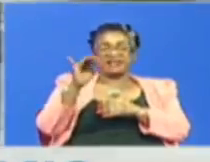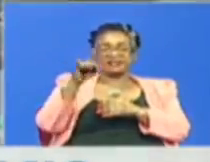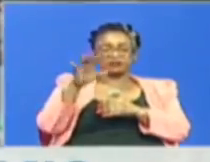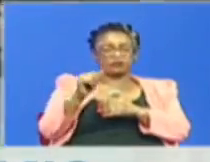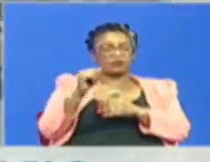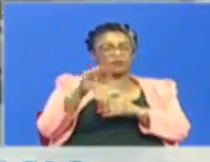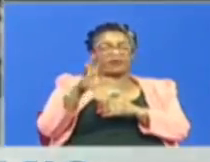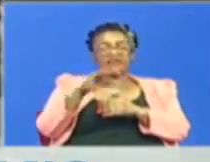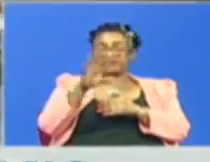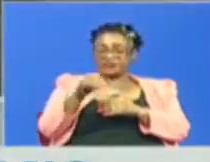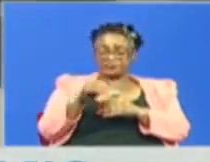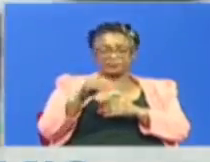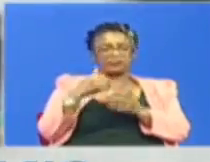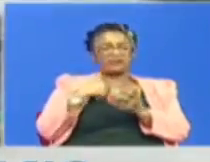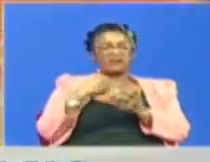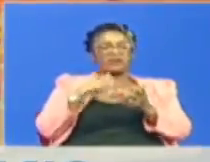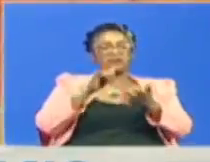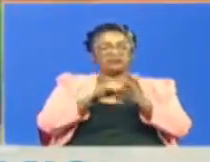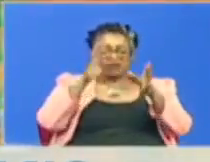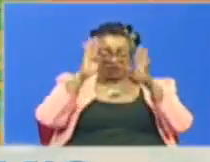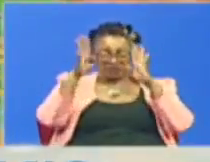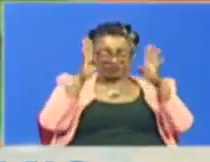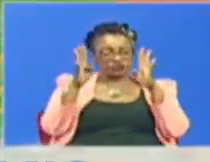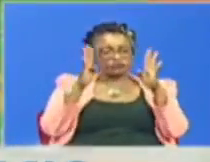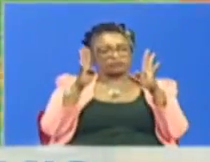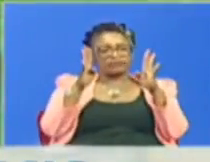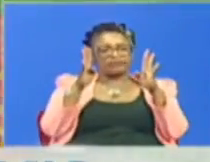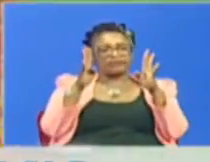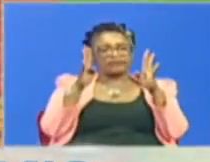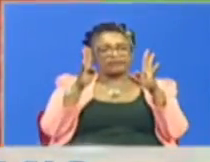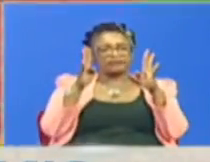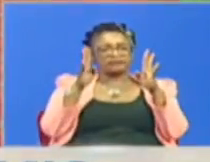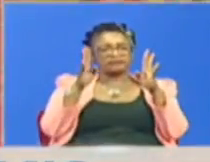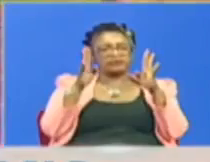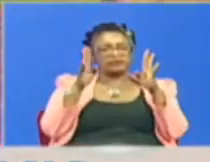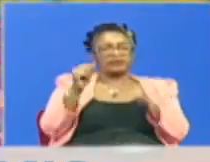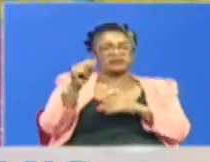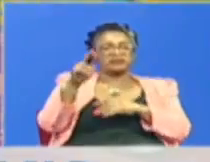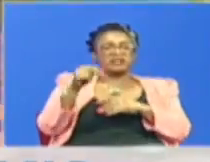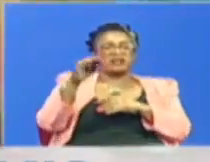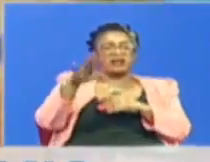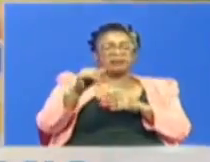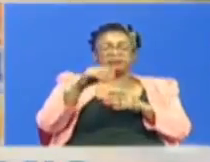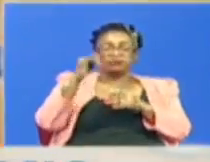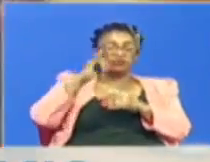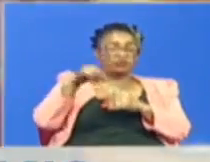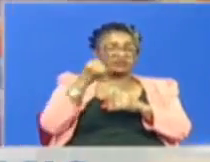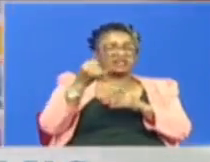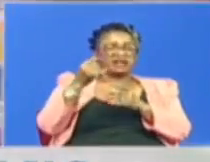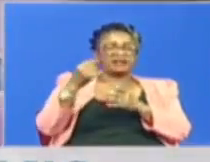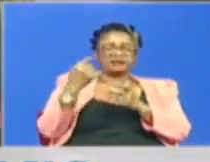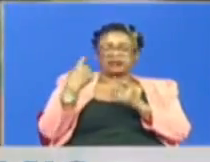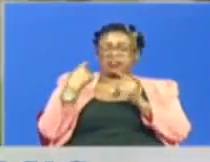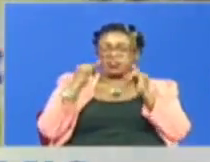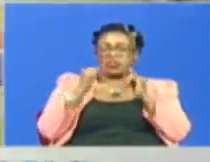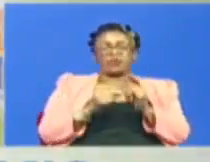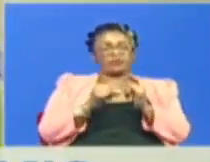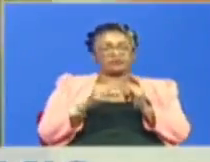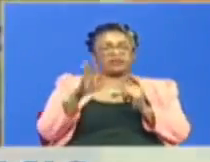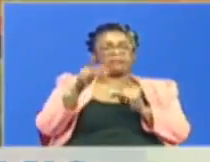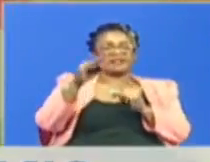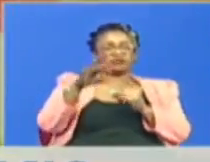breaks applied when it comes to innovation. SanQuick Juice Concentrate is now the latest addition to the Bidcoro family,